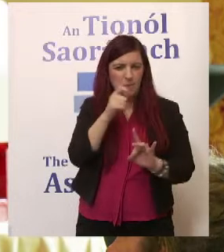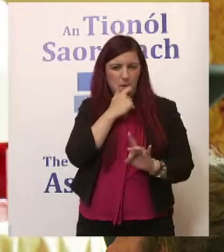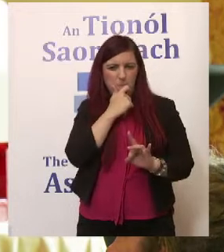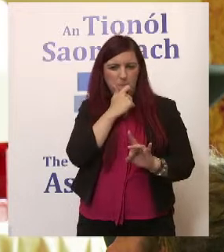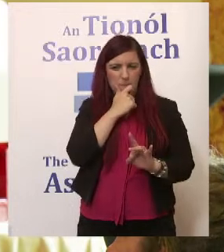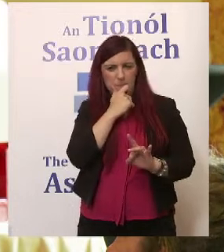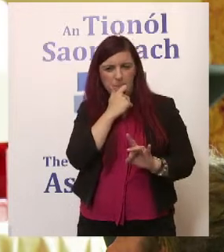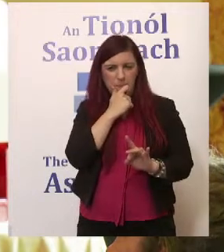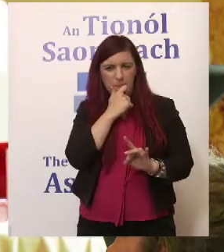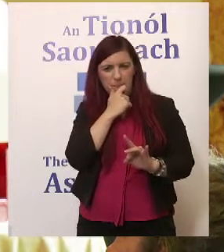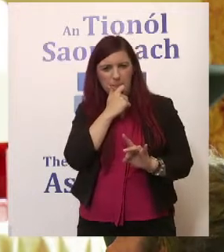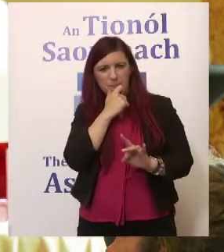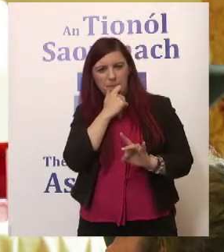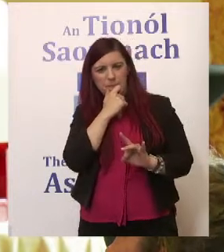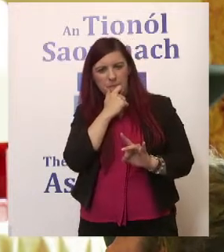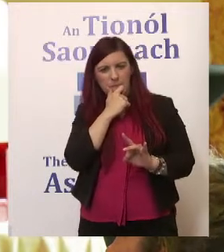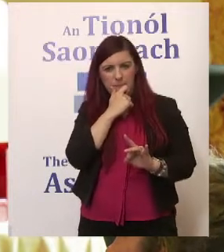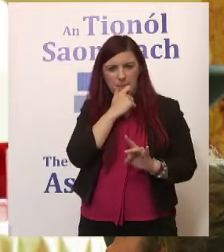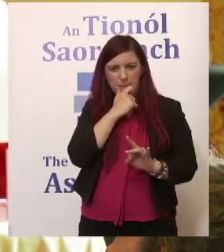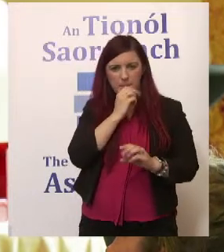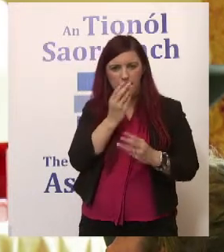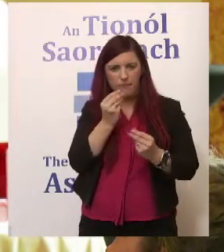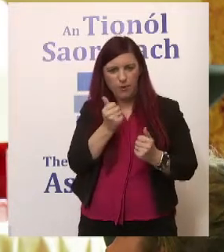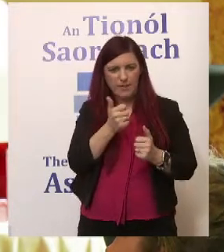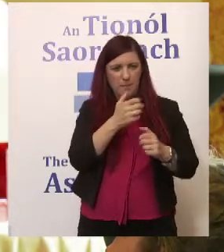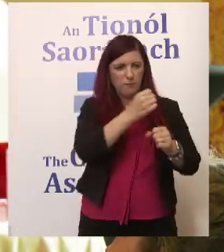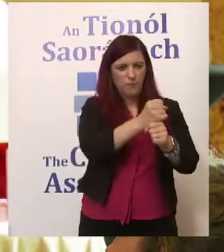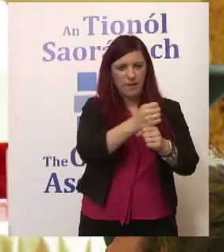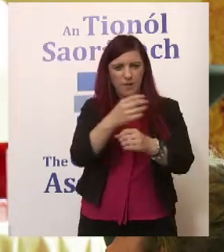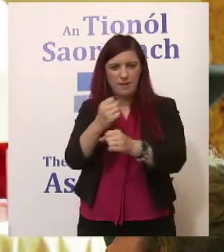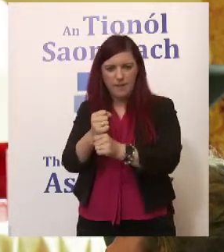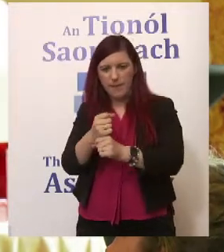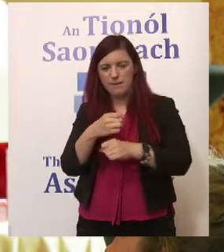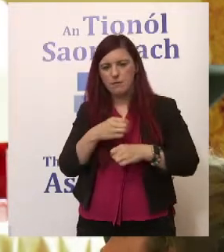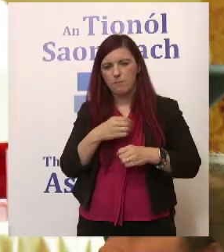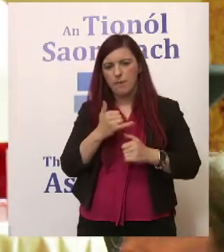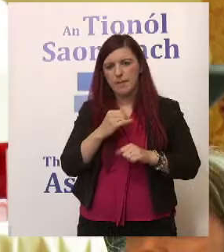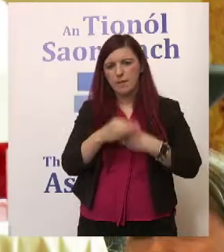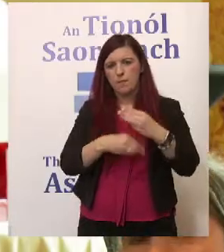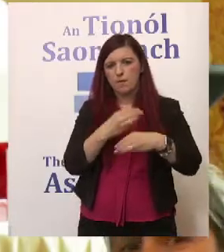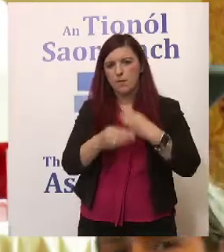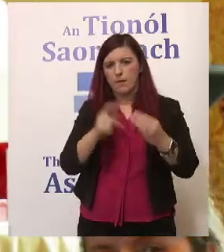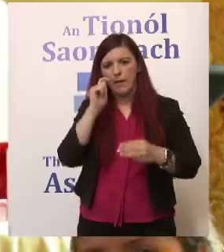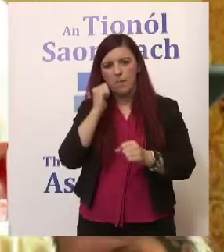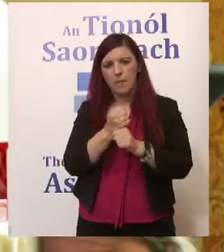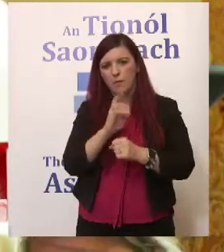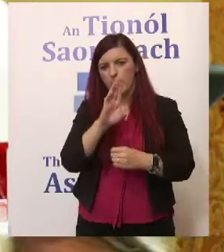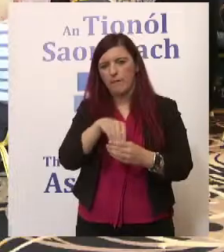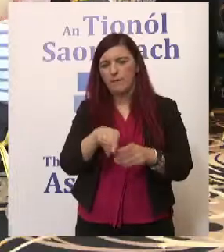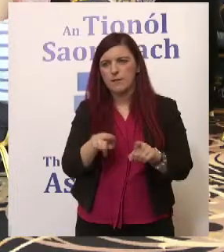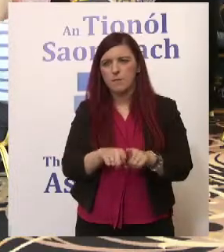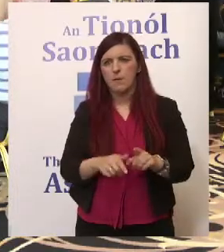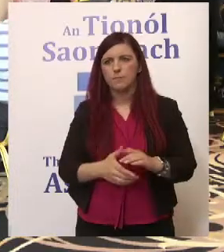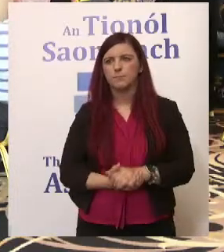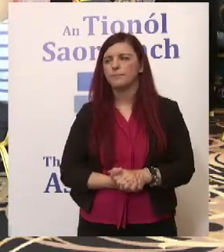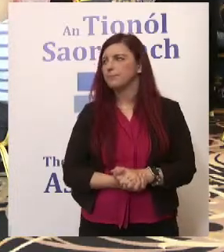rates are being spent, and maybe that's a process that we could think about that you could get involved in as well.